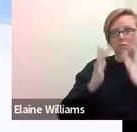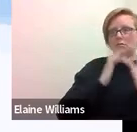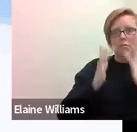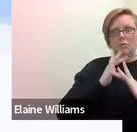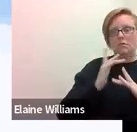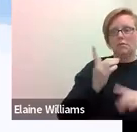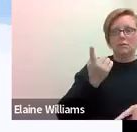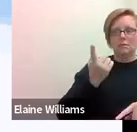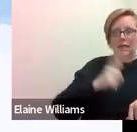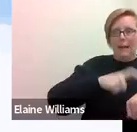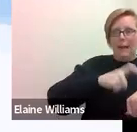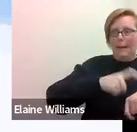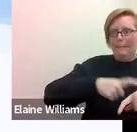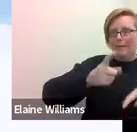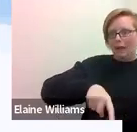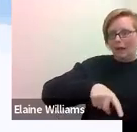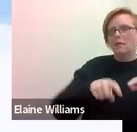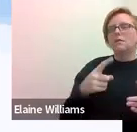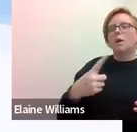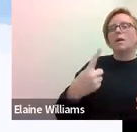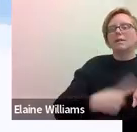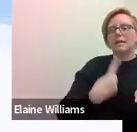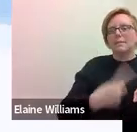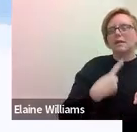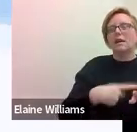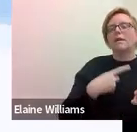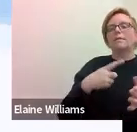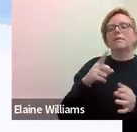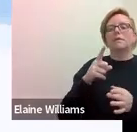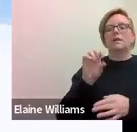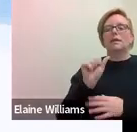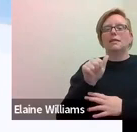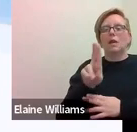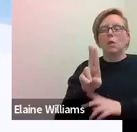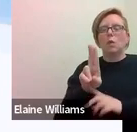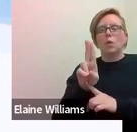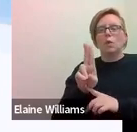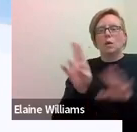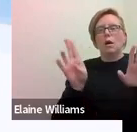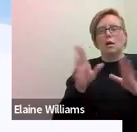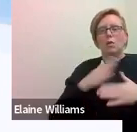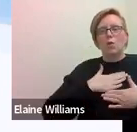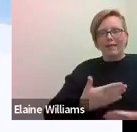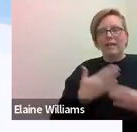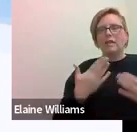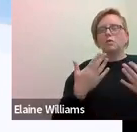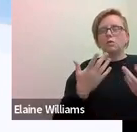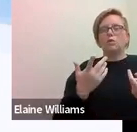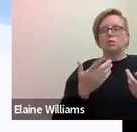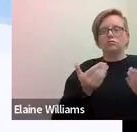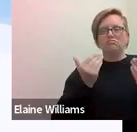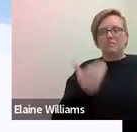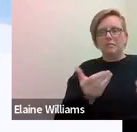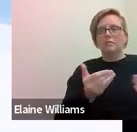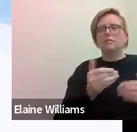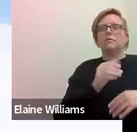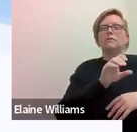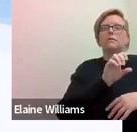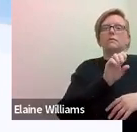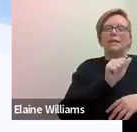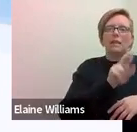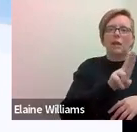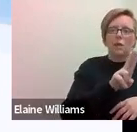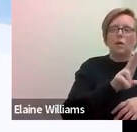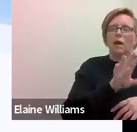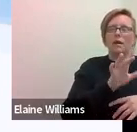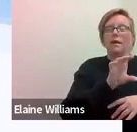open to having, especially like a speech child, to having an annual review at the same time. And if districts were not open to that, we certainly would do